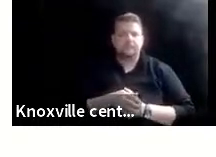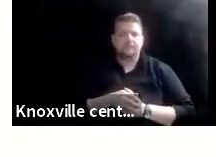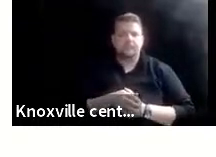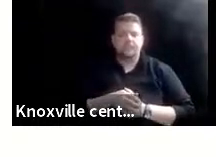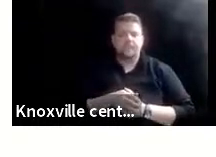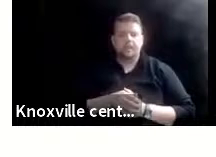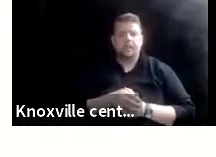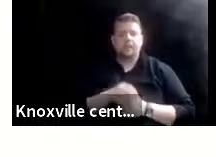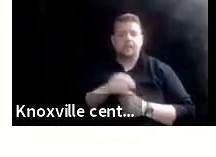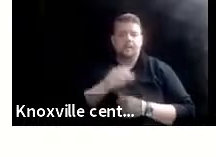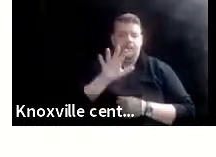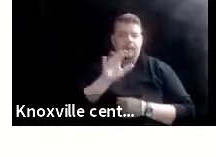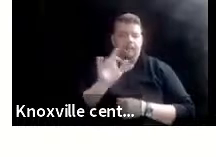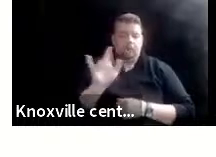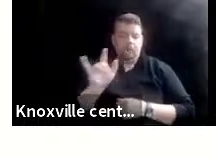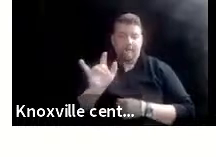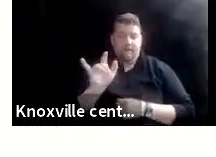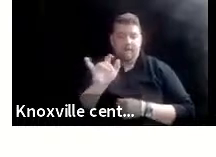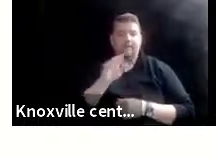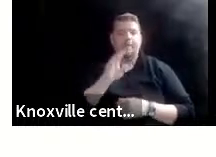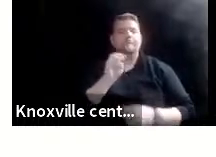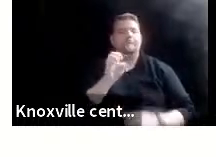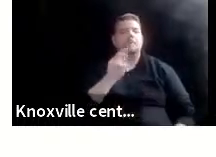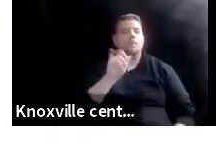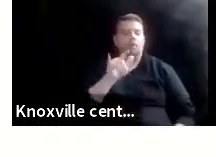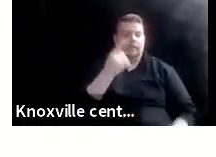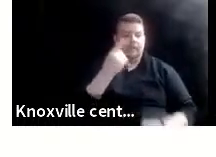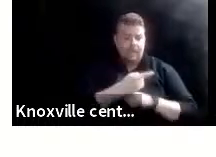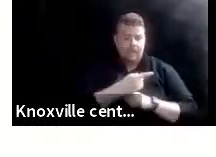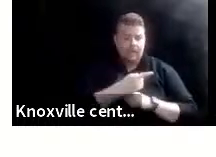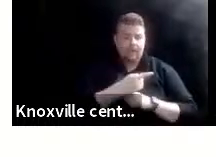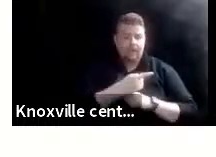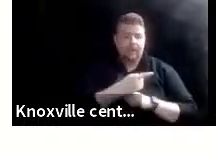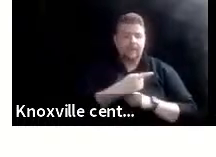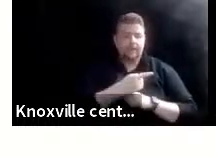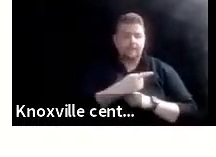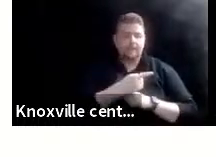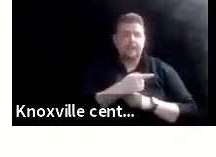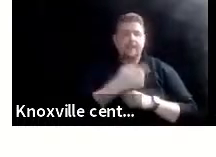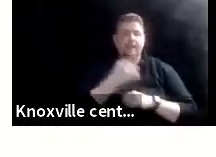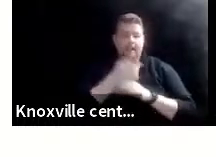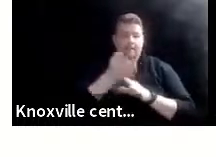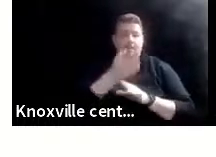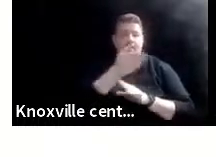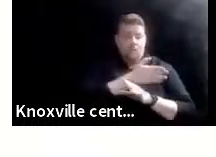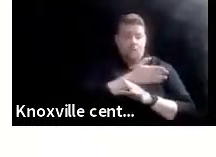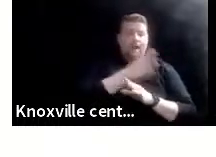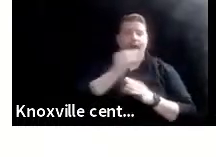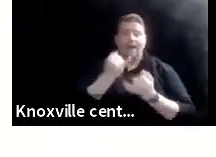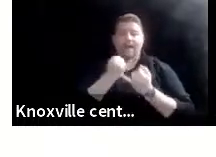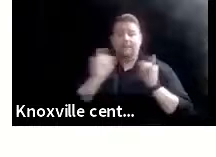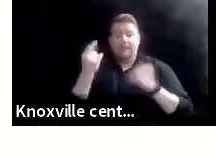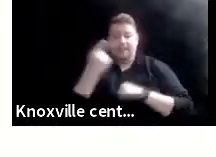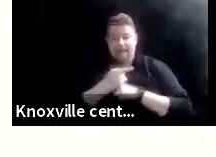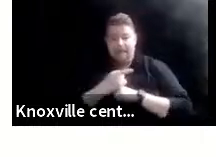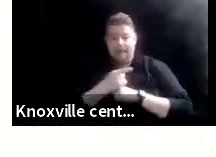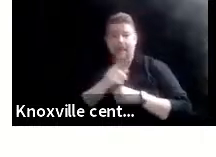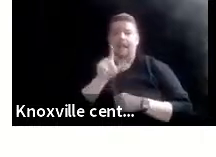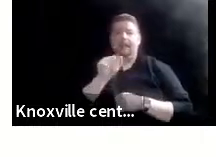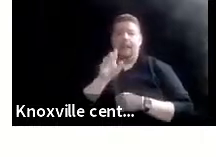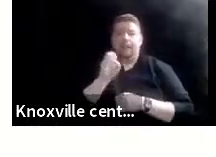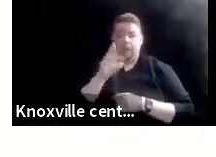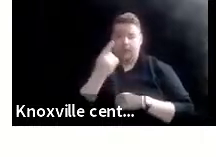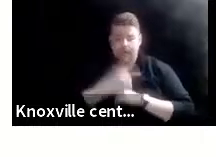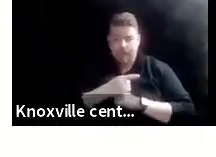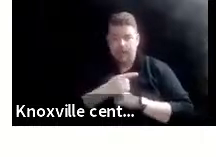So we have 5/25, which was Memorial Day, the day before and Independence Day, Labor Day,